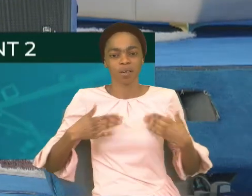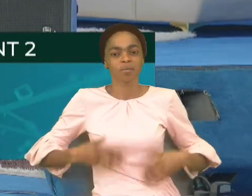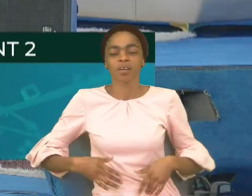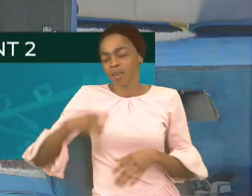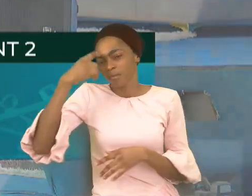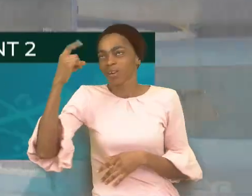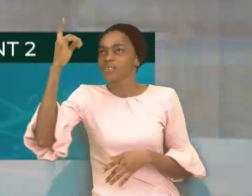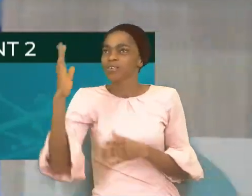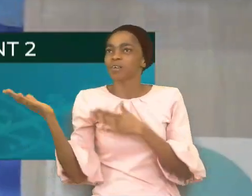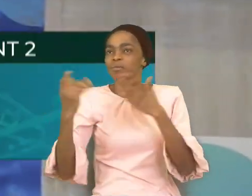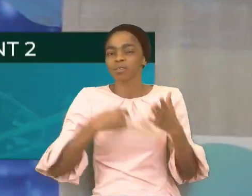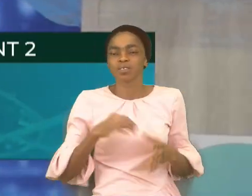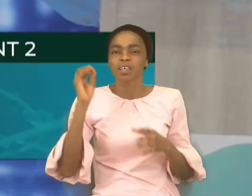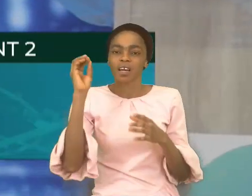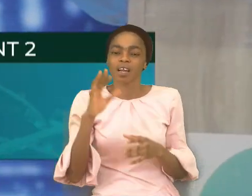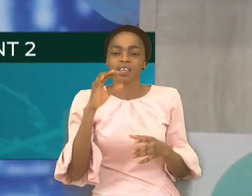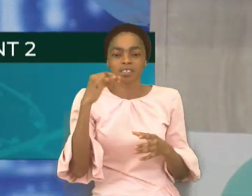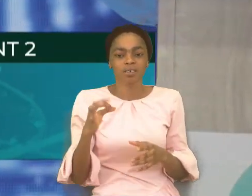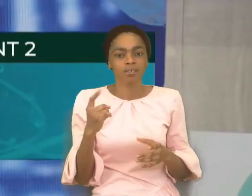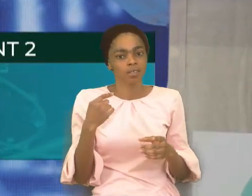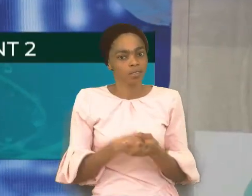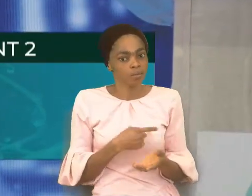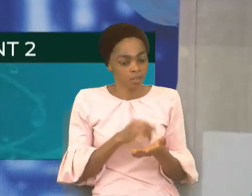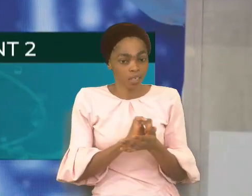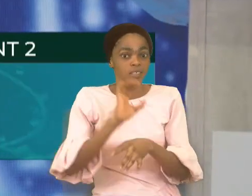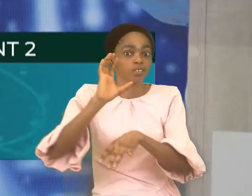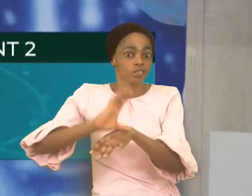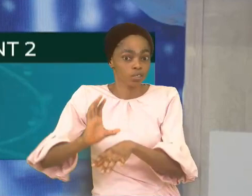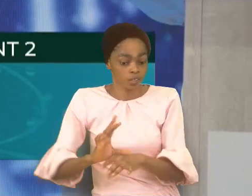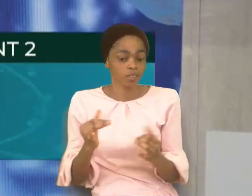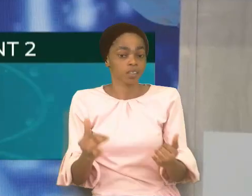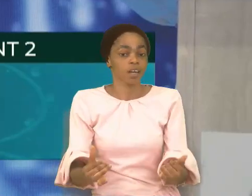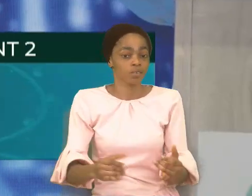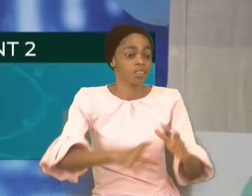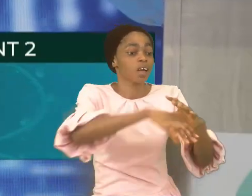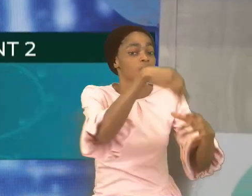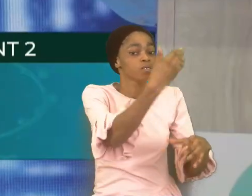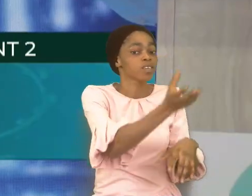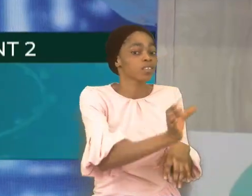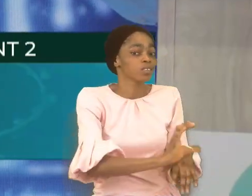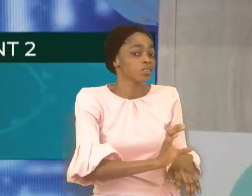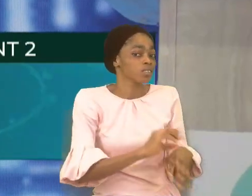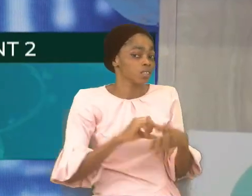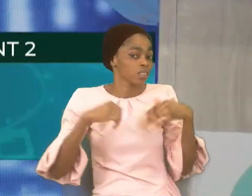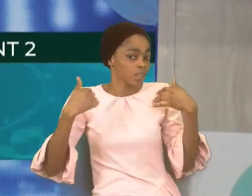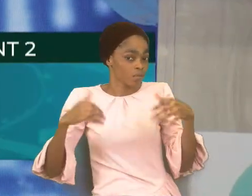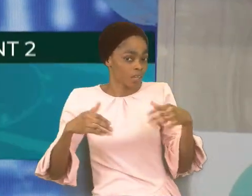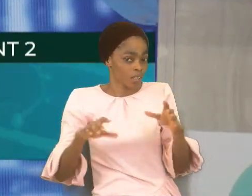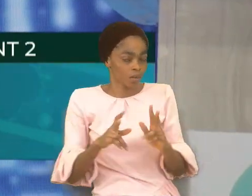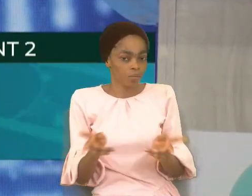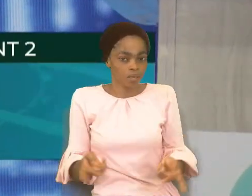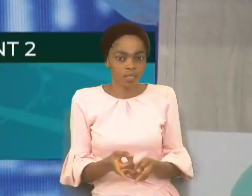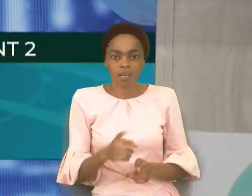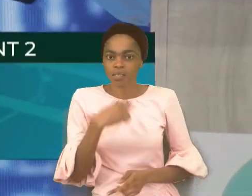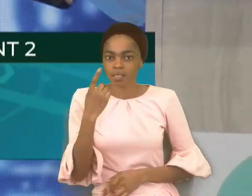the church, in the marketplace, and they say, anybody that will not pay the money for idol will not